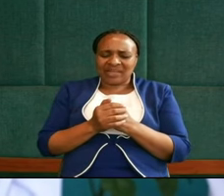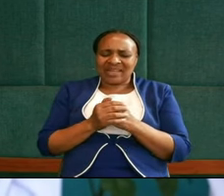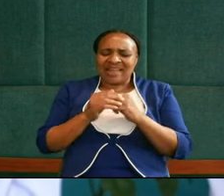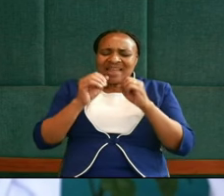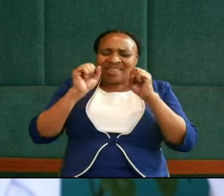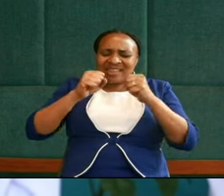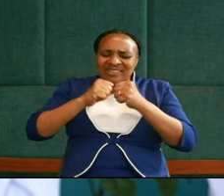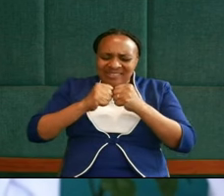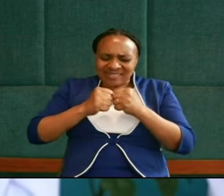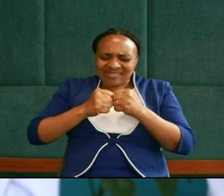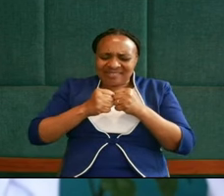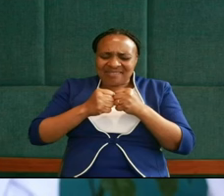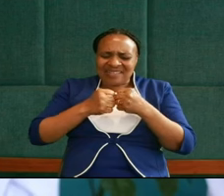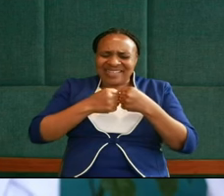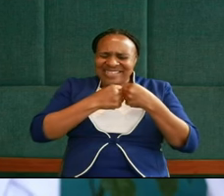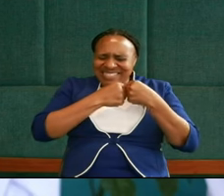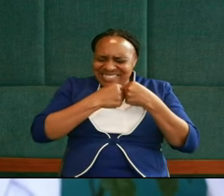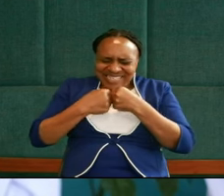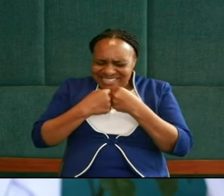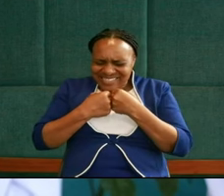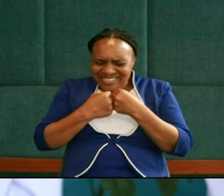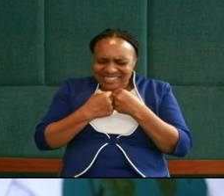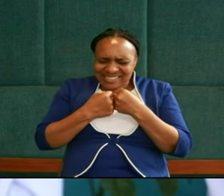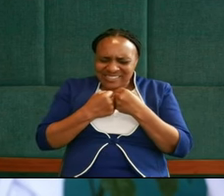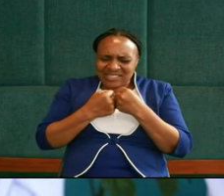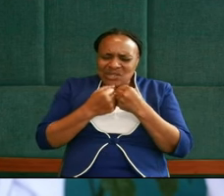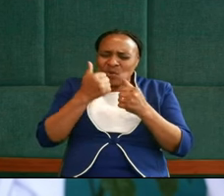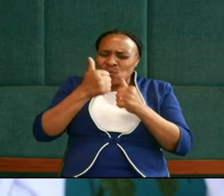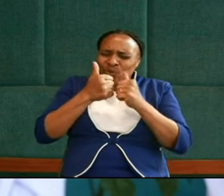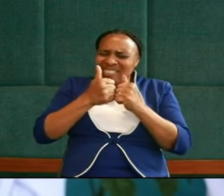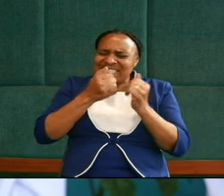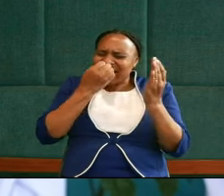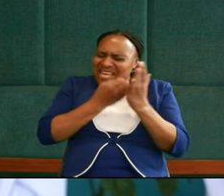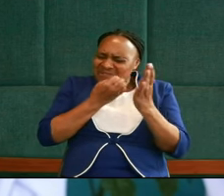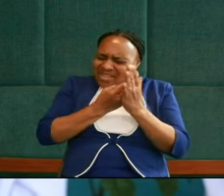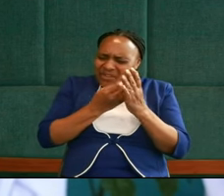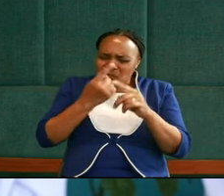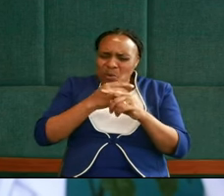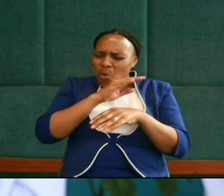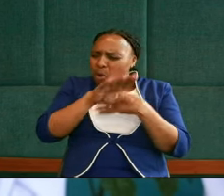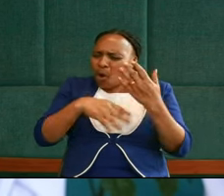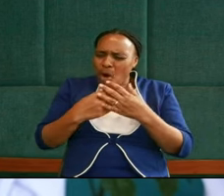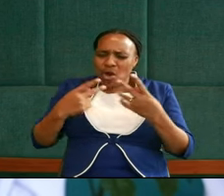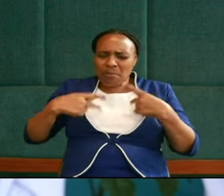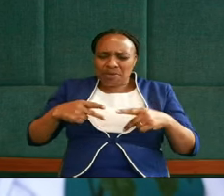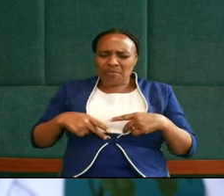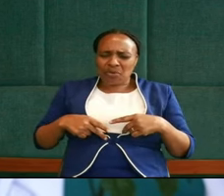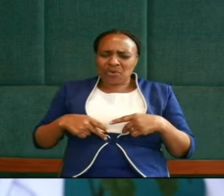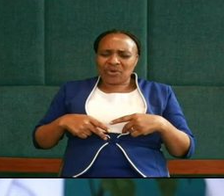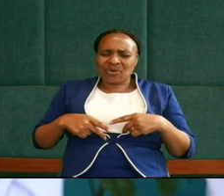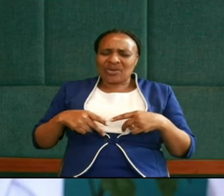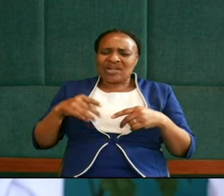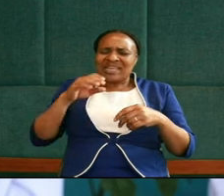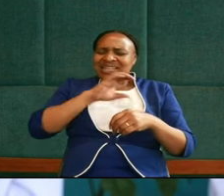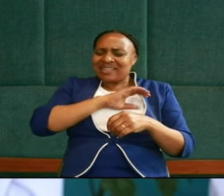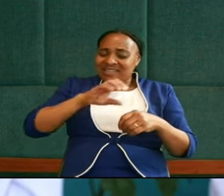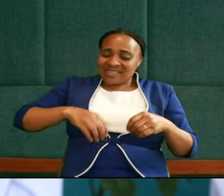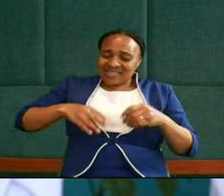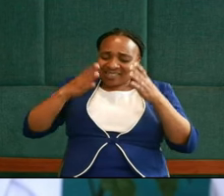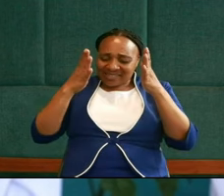Conviction that is evidenced by many people in Christian history.